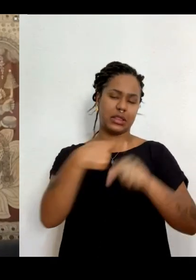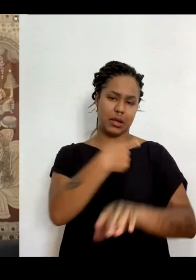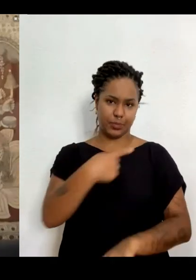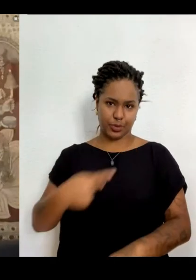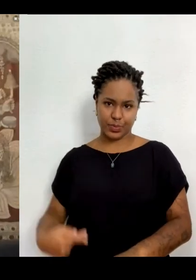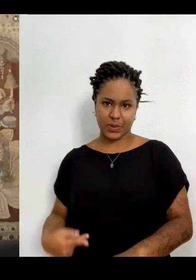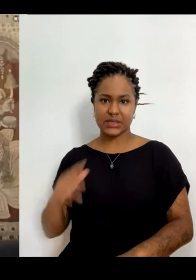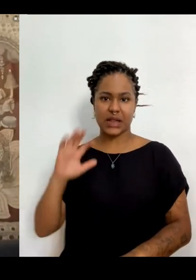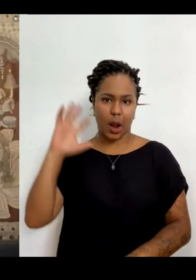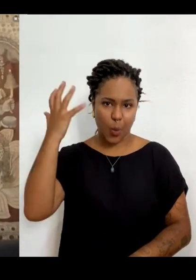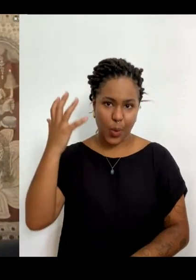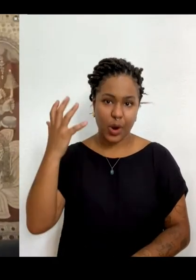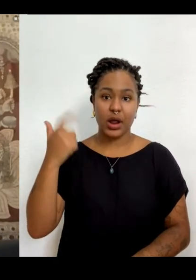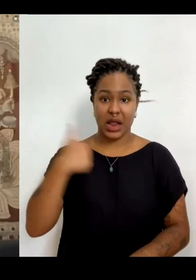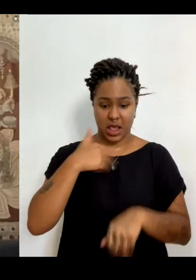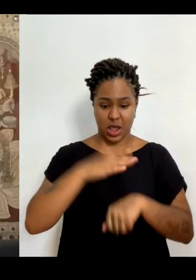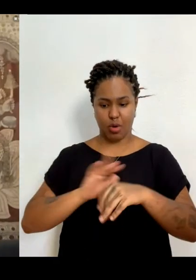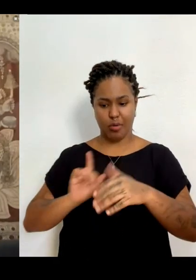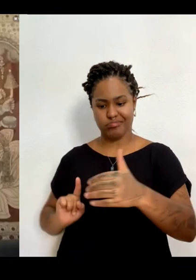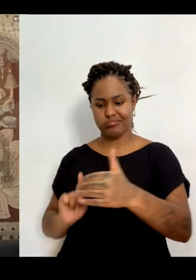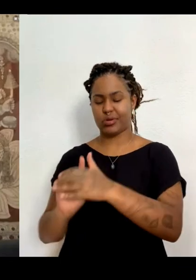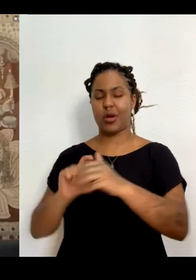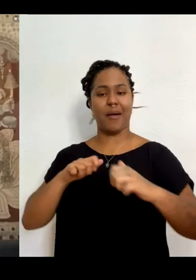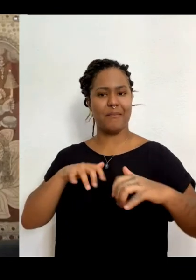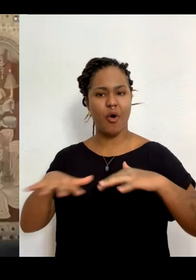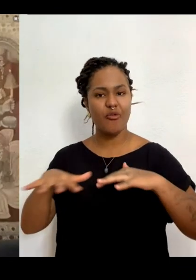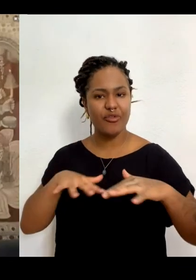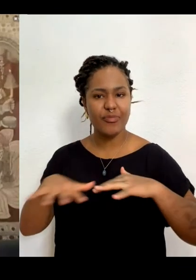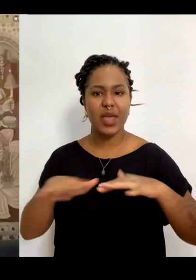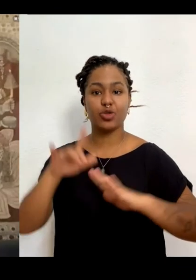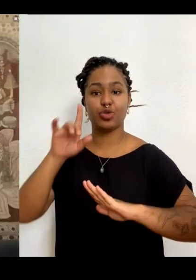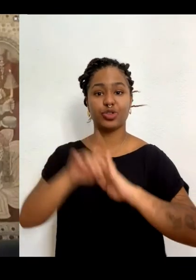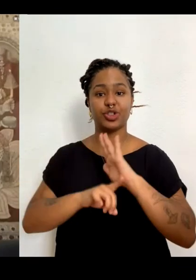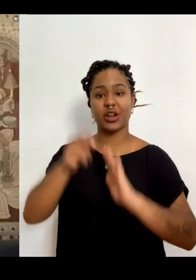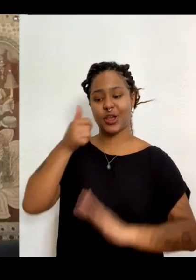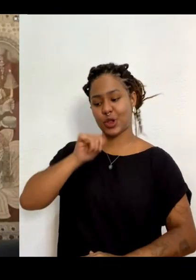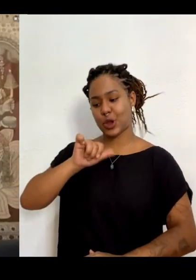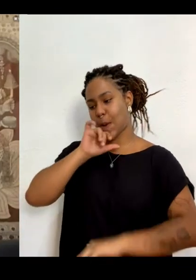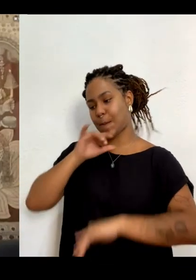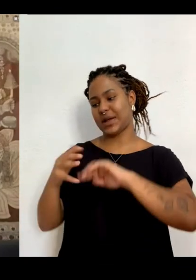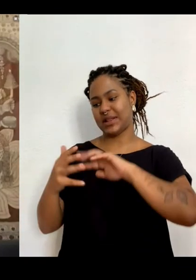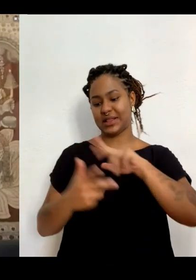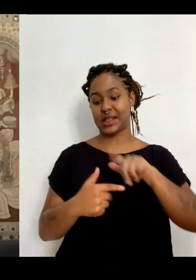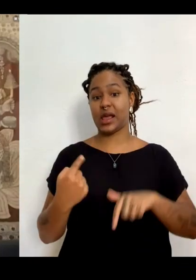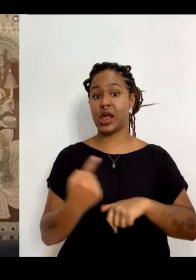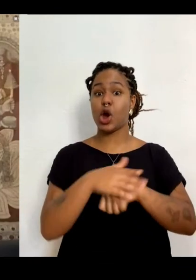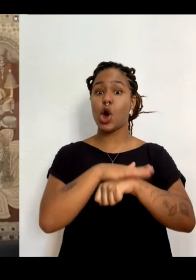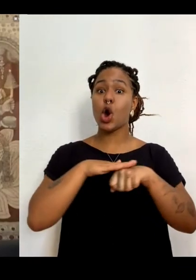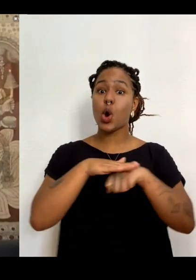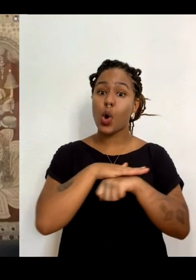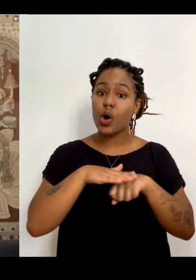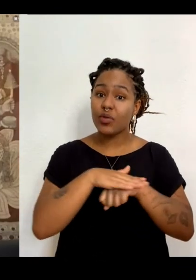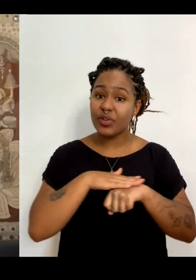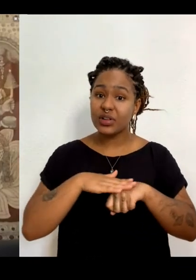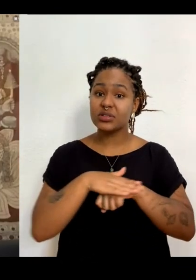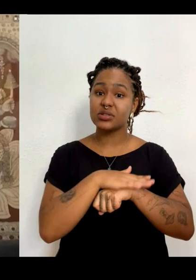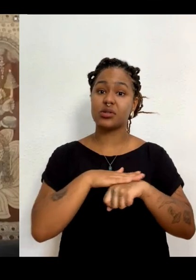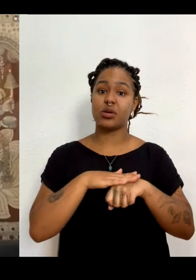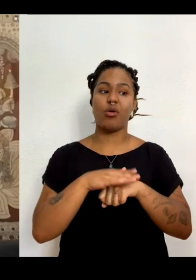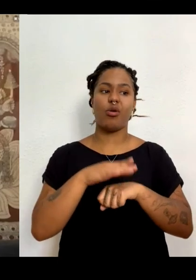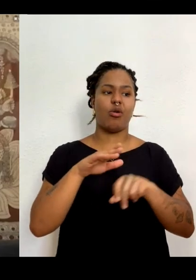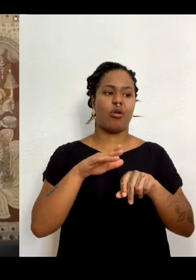Earth movement now when when we talked of Mother Earth and the rights of Mother Earth we talked about the Earth First